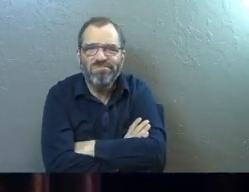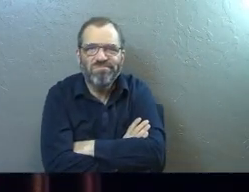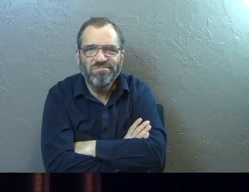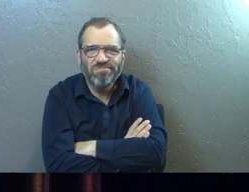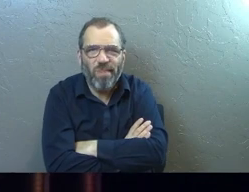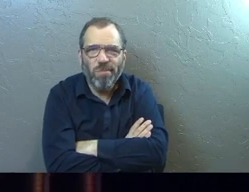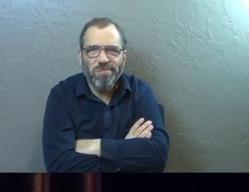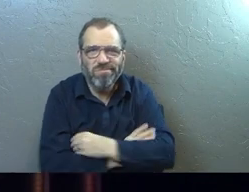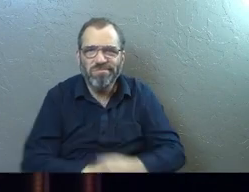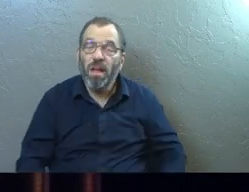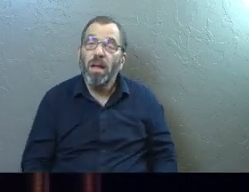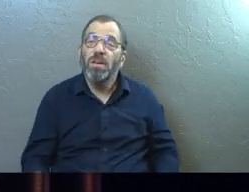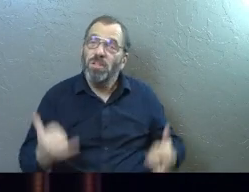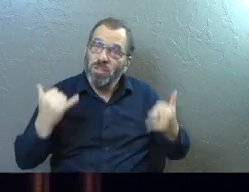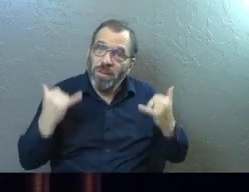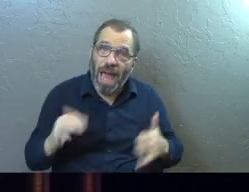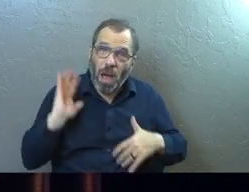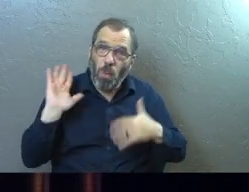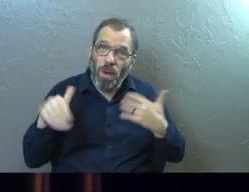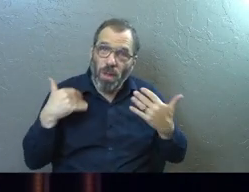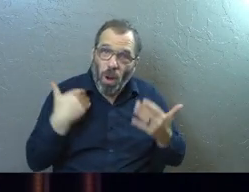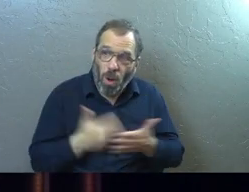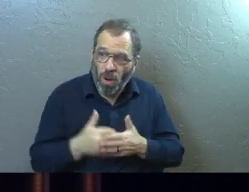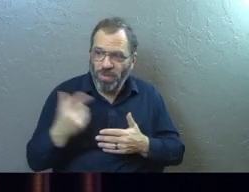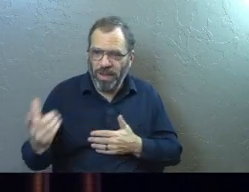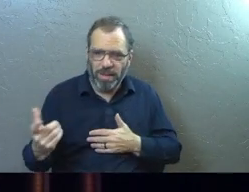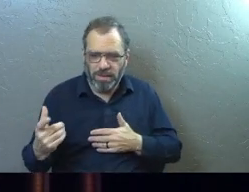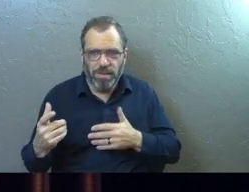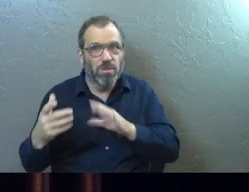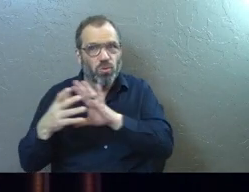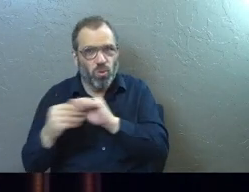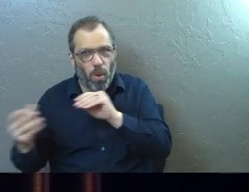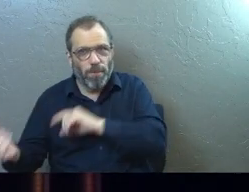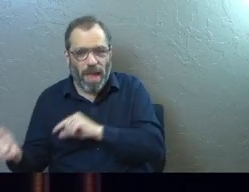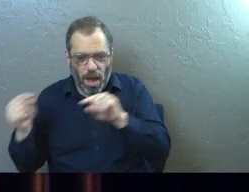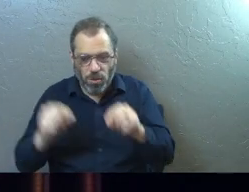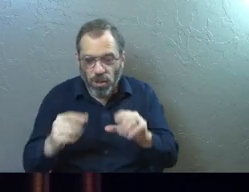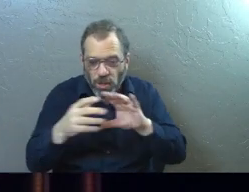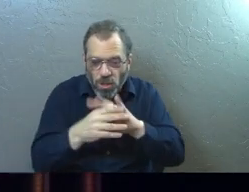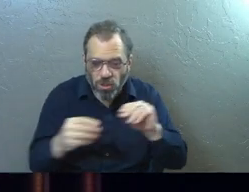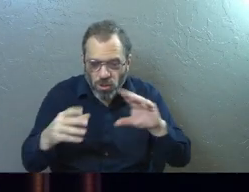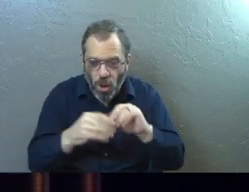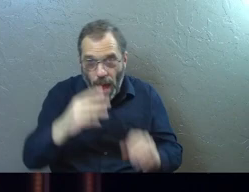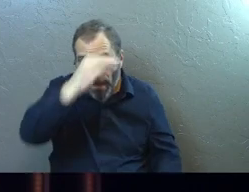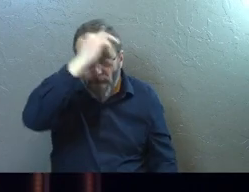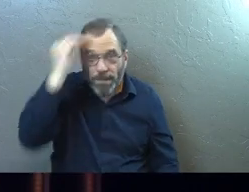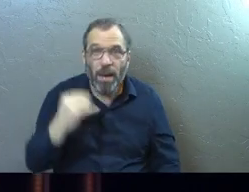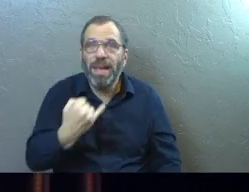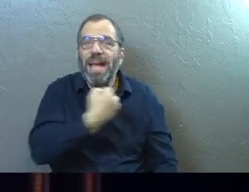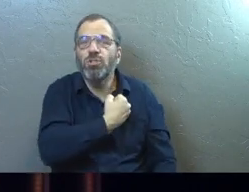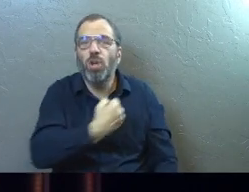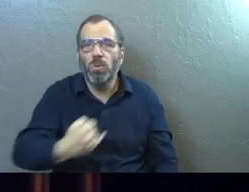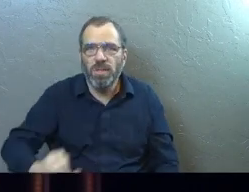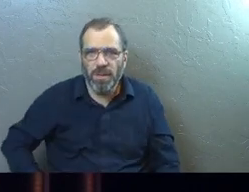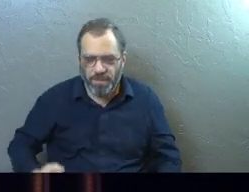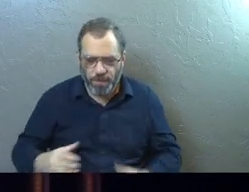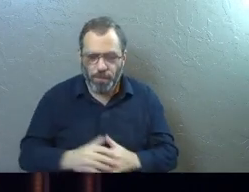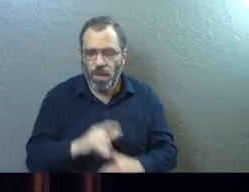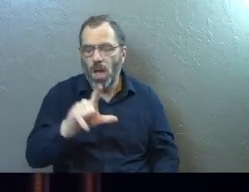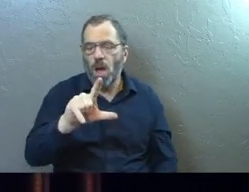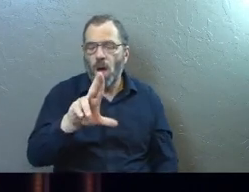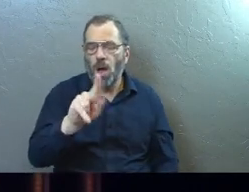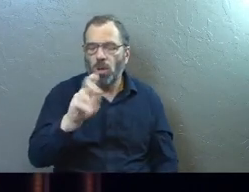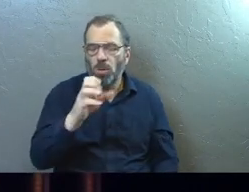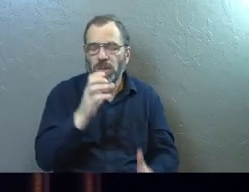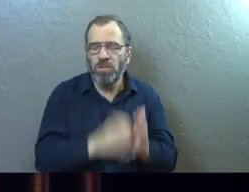case. And so now, with all that as the sort of backdrop, let's look at the story of Mary and Joseph. So this is Luke chapter